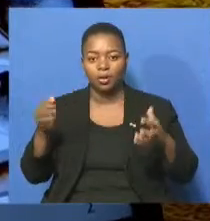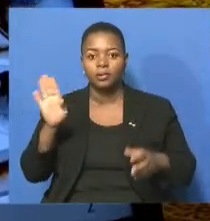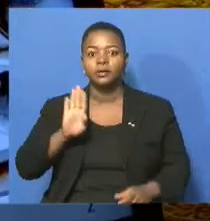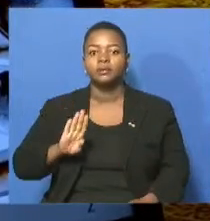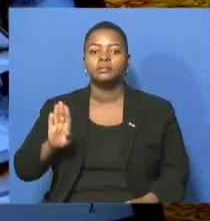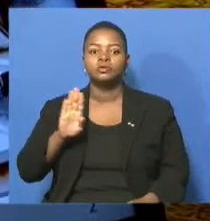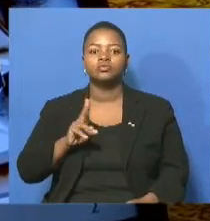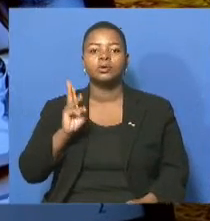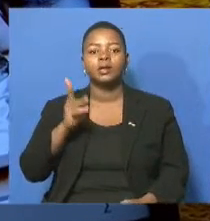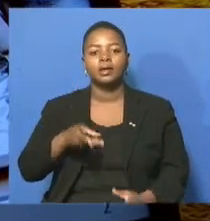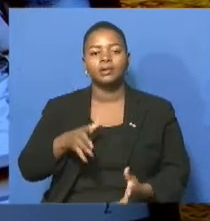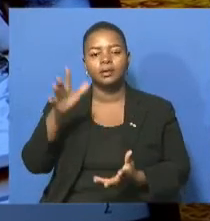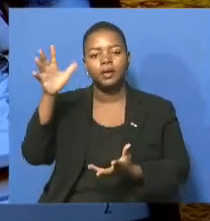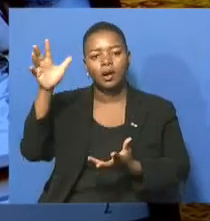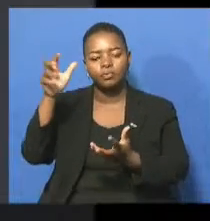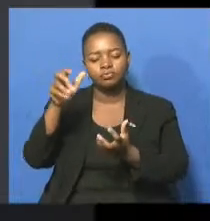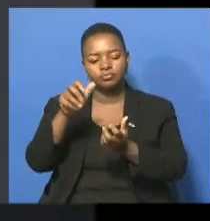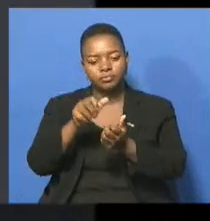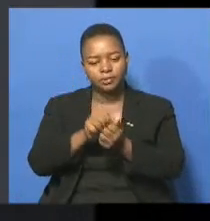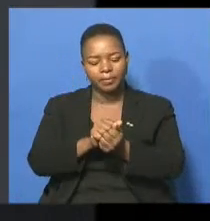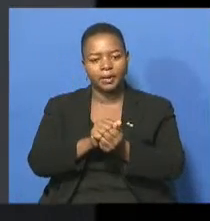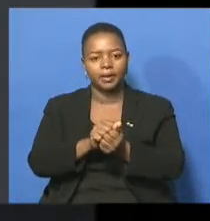I'll summarize.